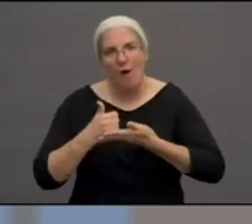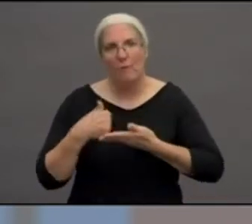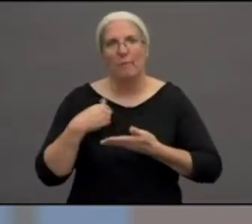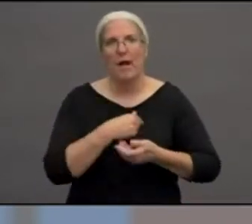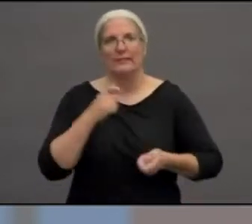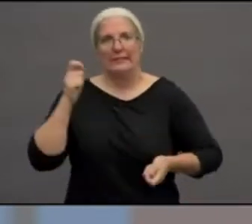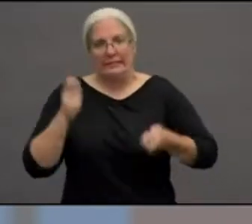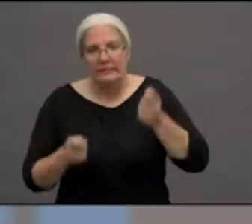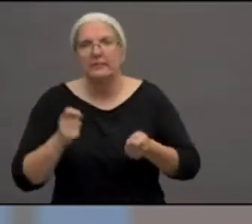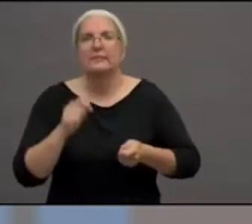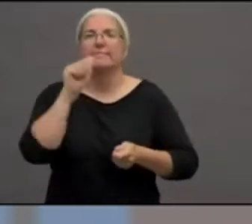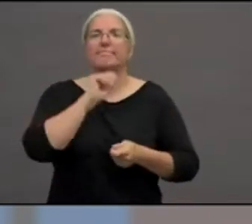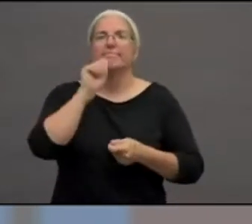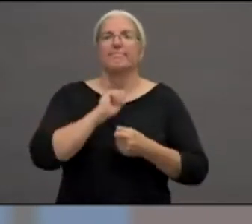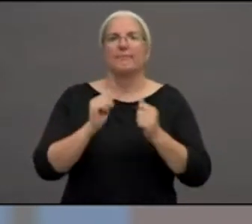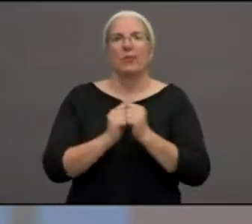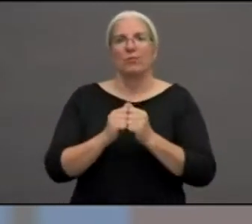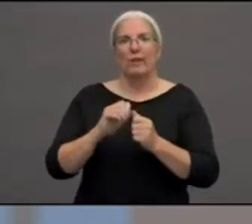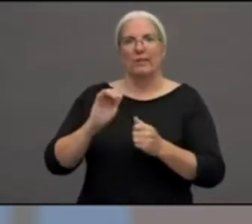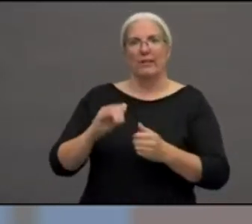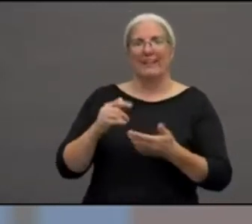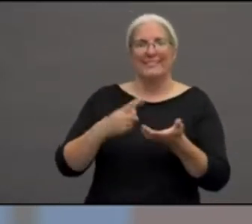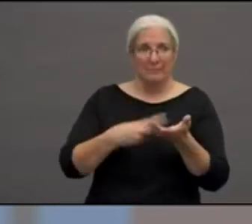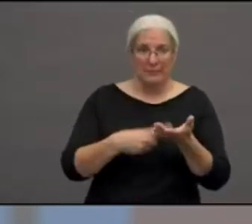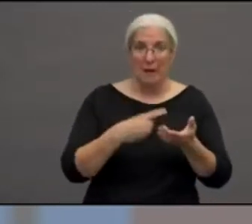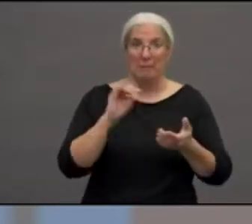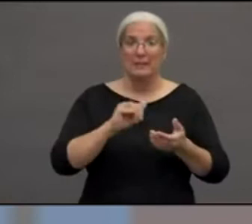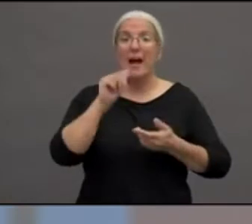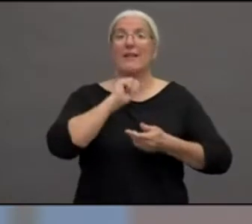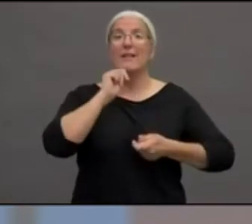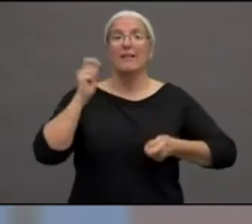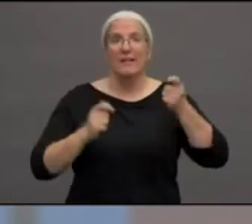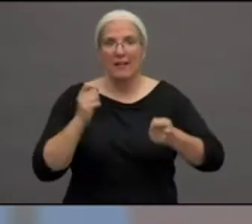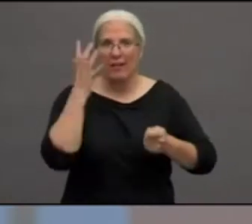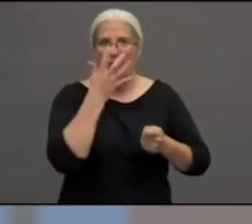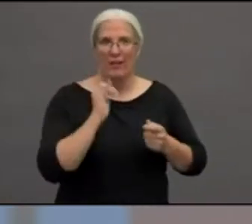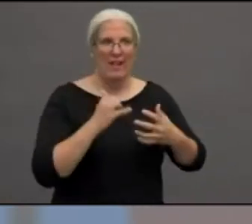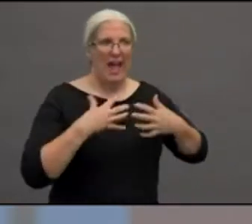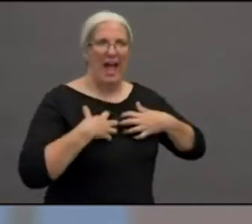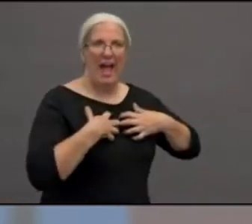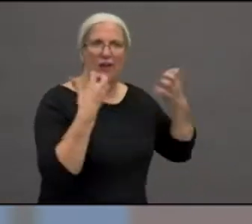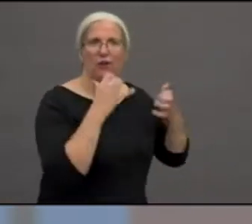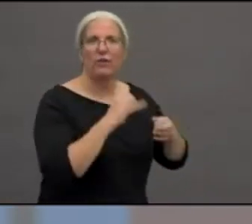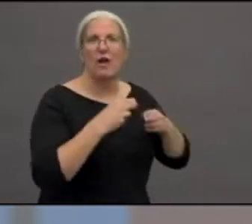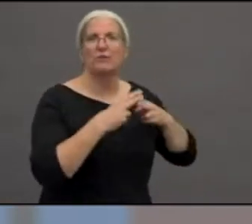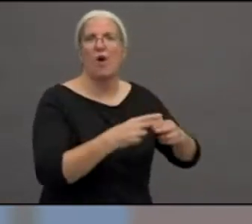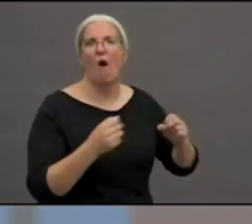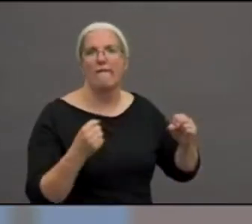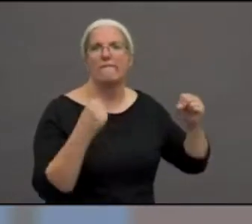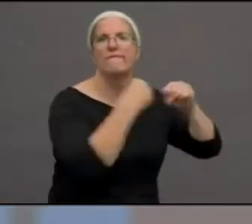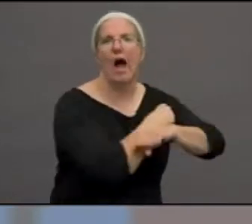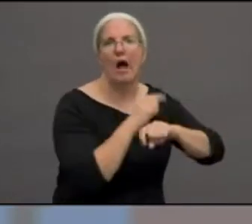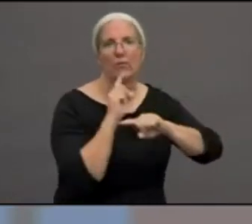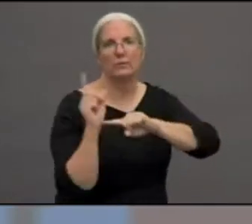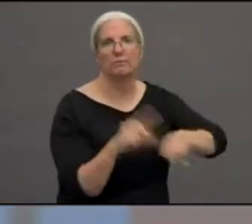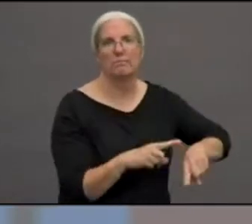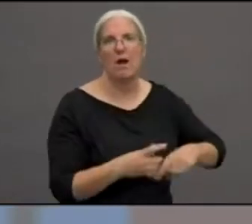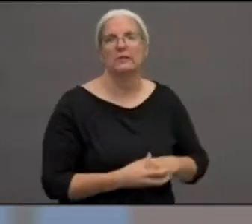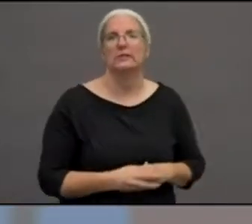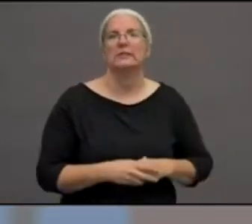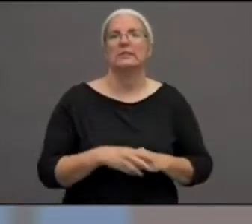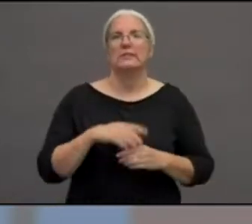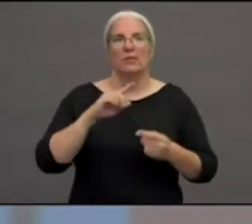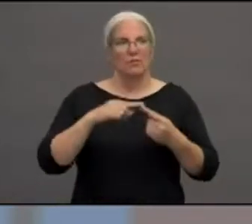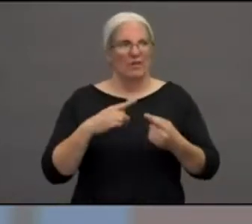you might feel irritable or angry, and that's actually called the fight response. You might feel just kind of like arguing